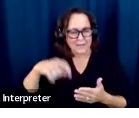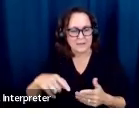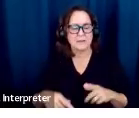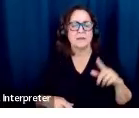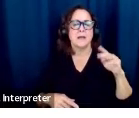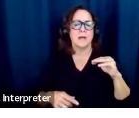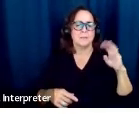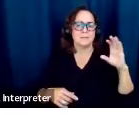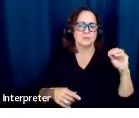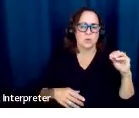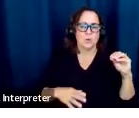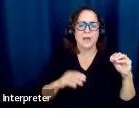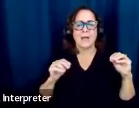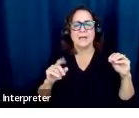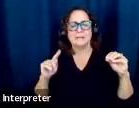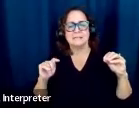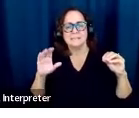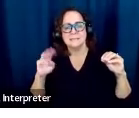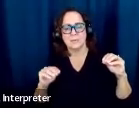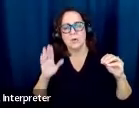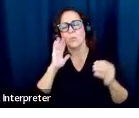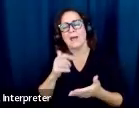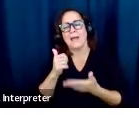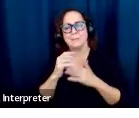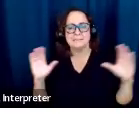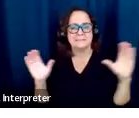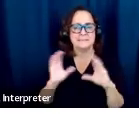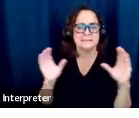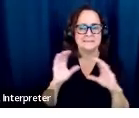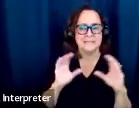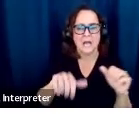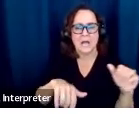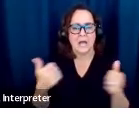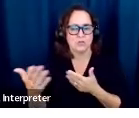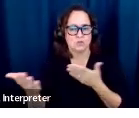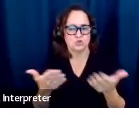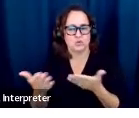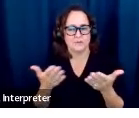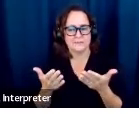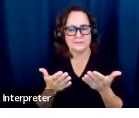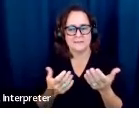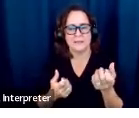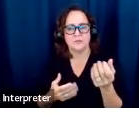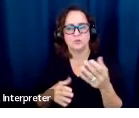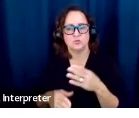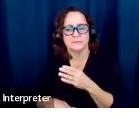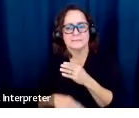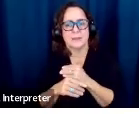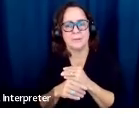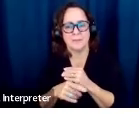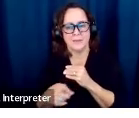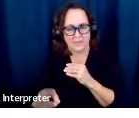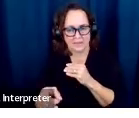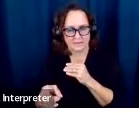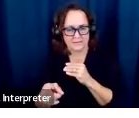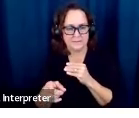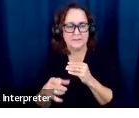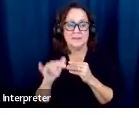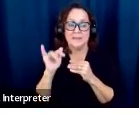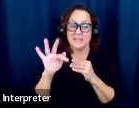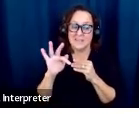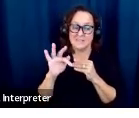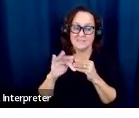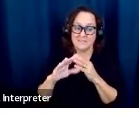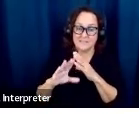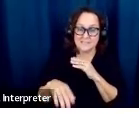the participant obtain other non-waiver services to supplement what services they get through the CSW. If those supplemental services